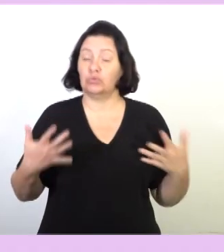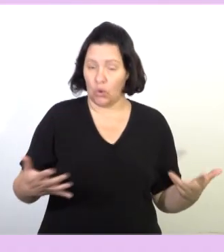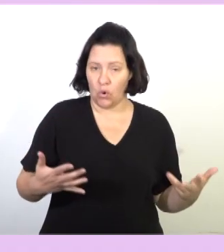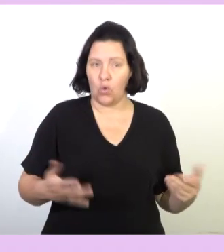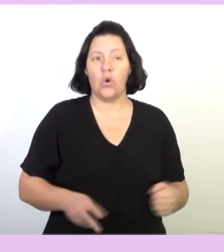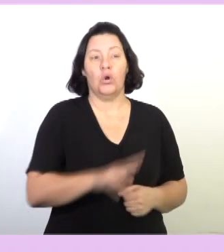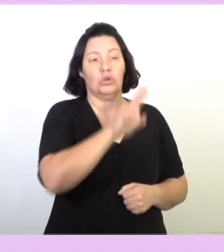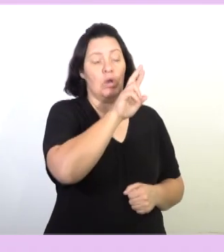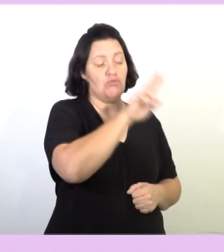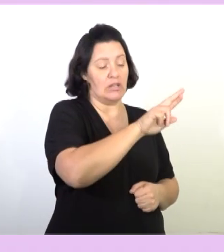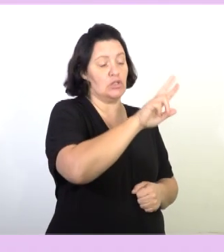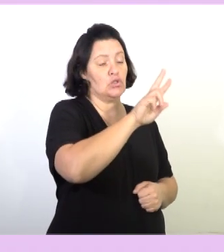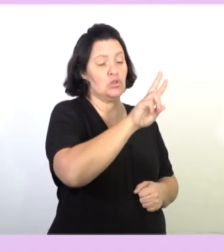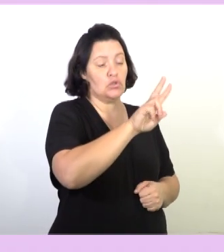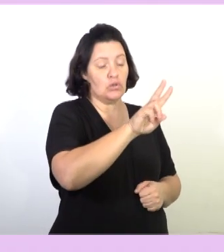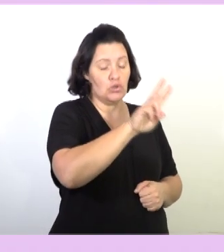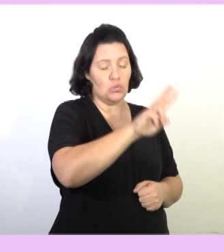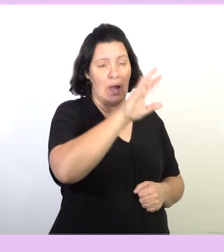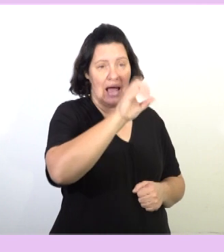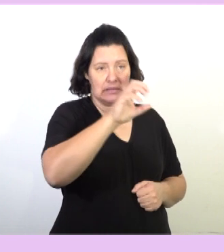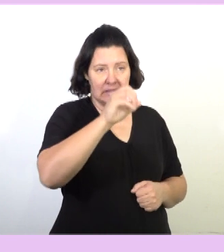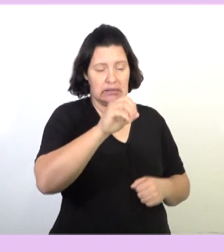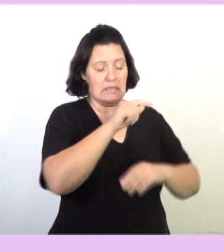So we're going to divide both sides by 5 rand.